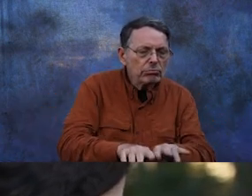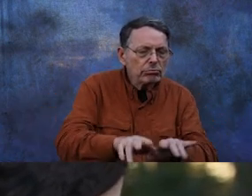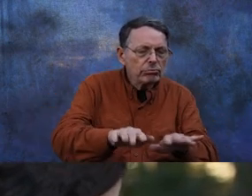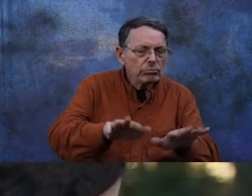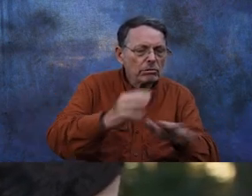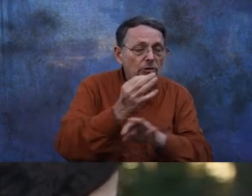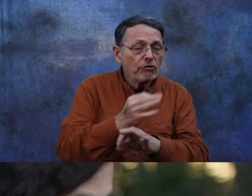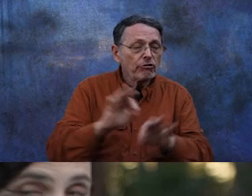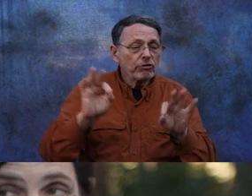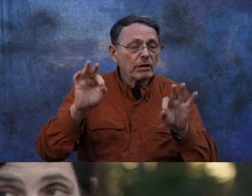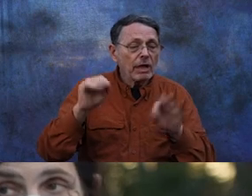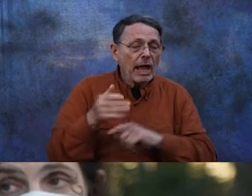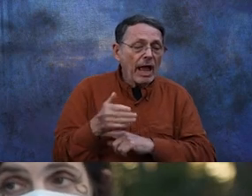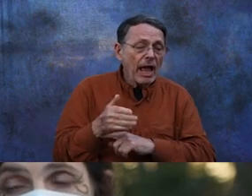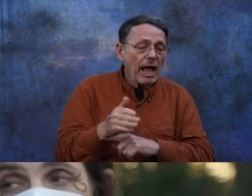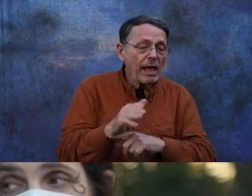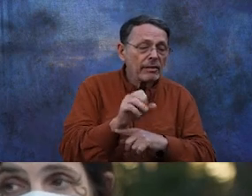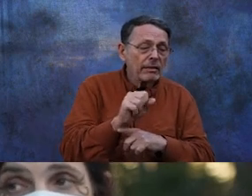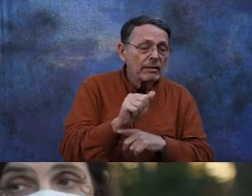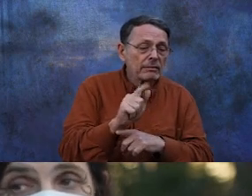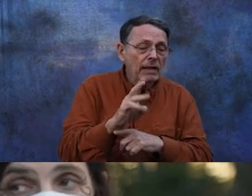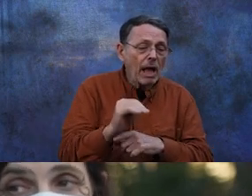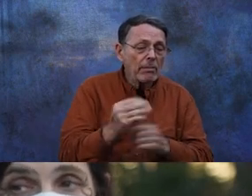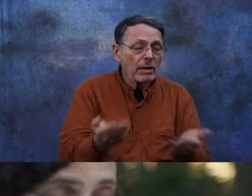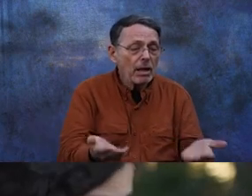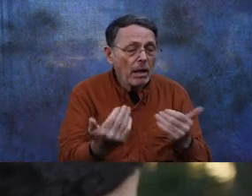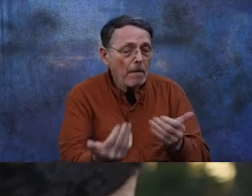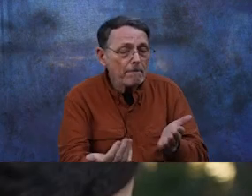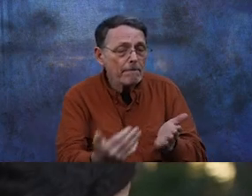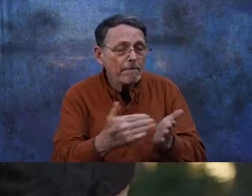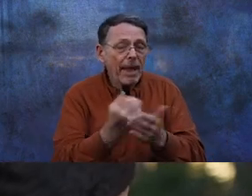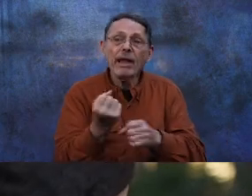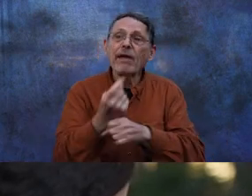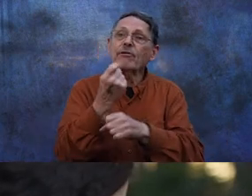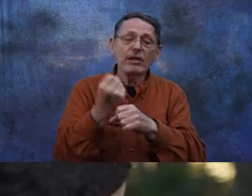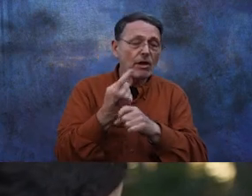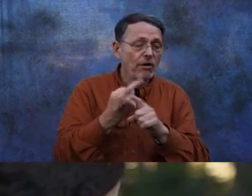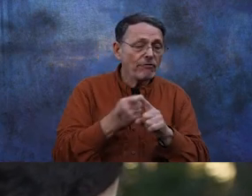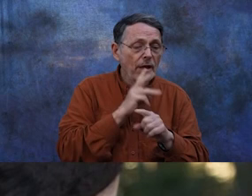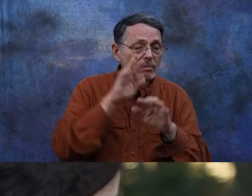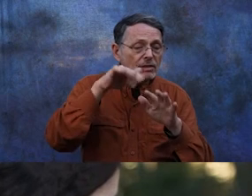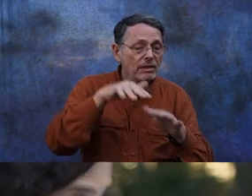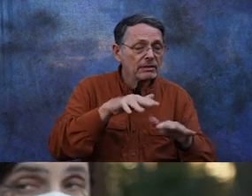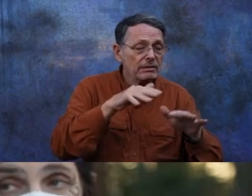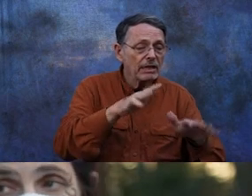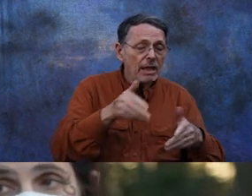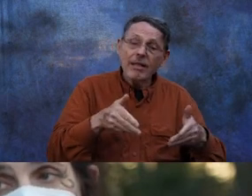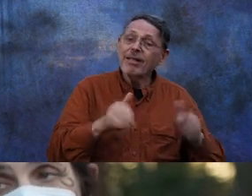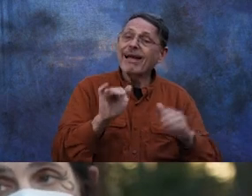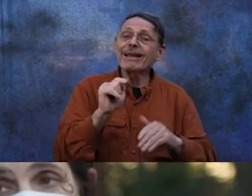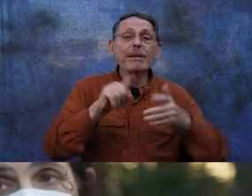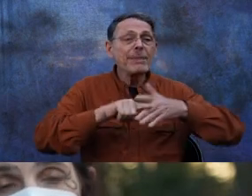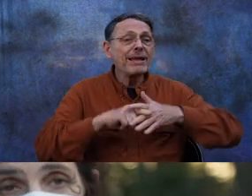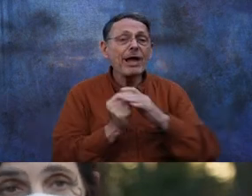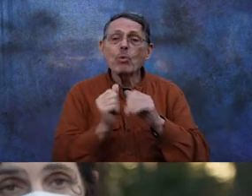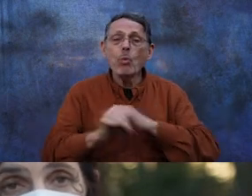and the salmon return each year from the sea. Oh, let it begin